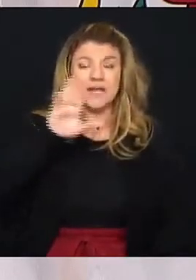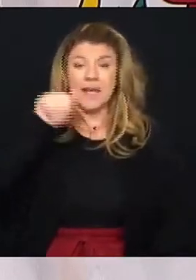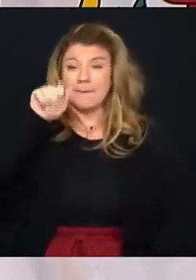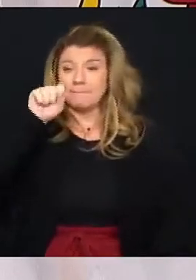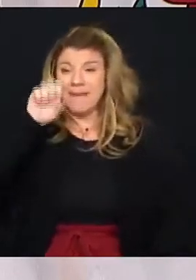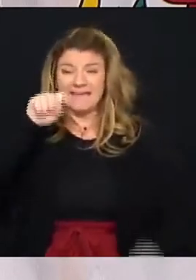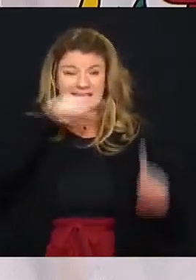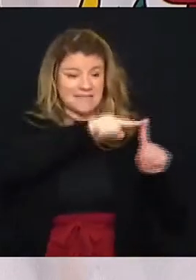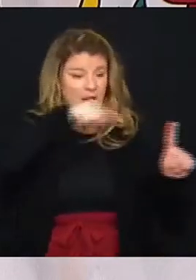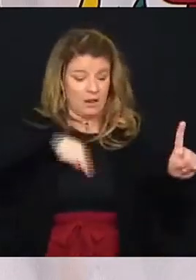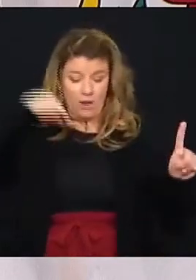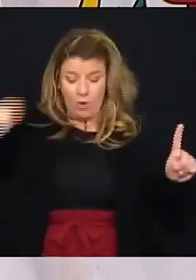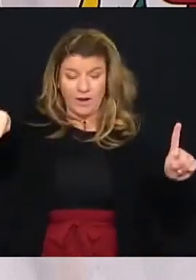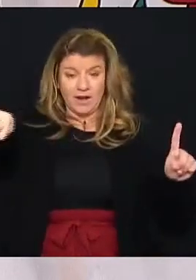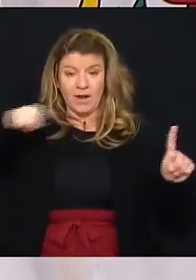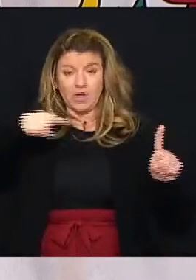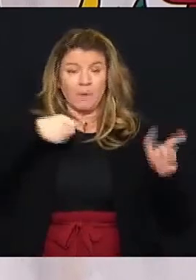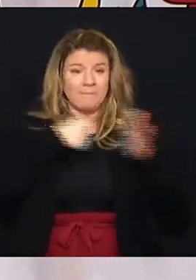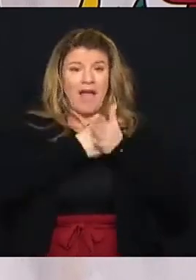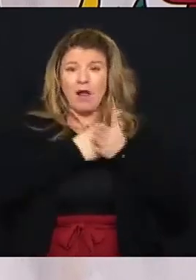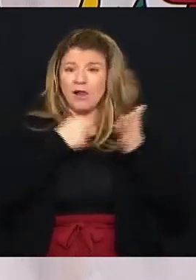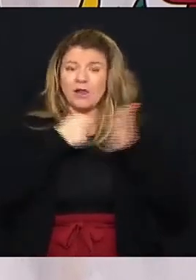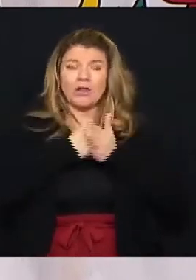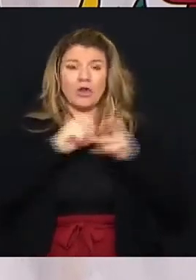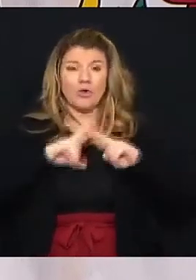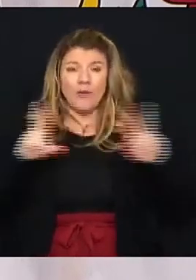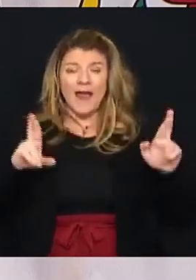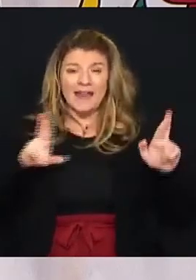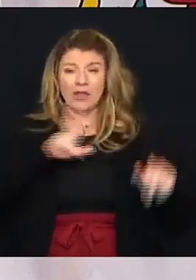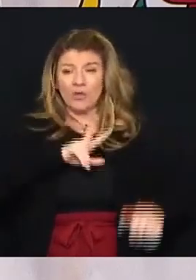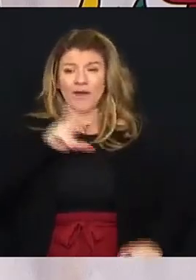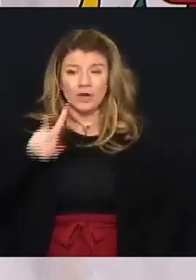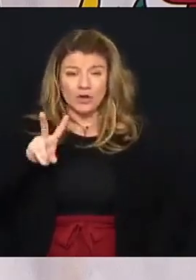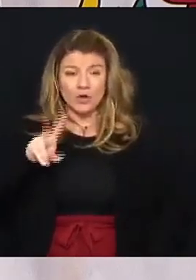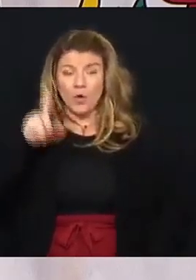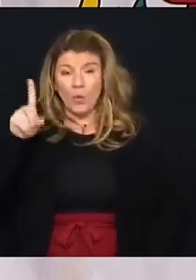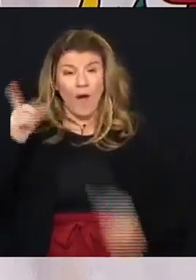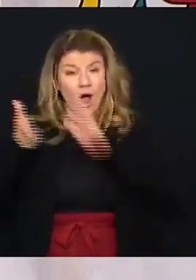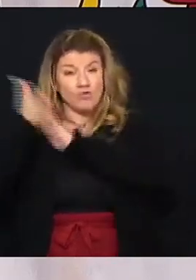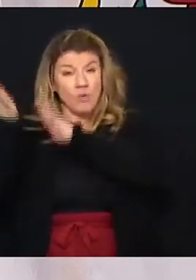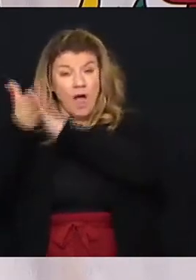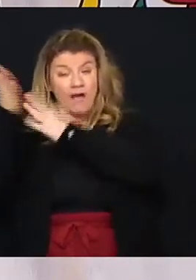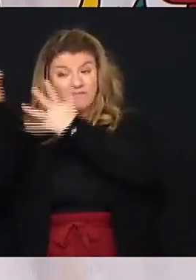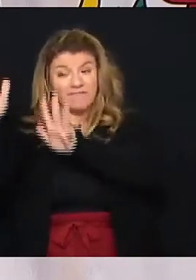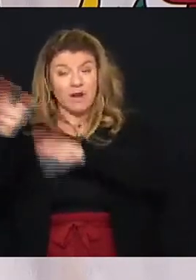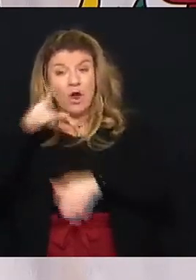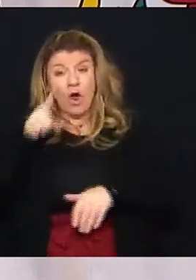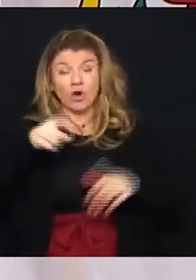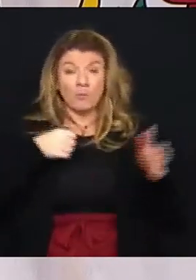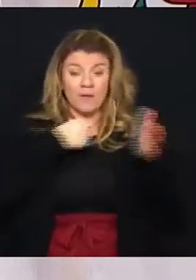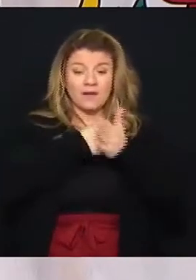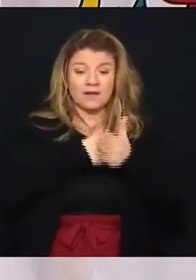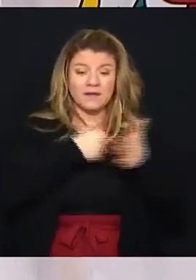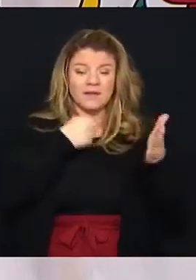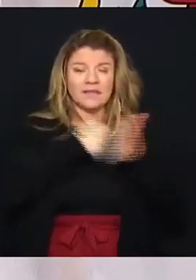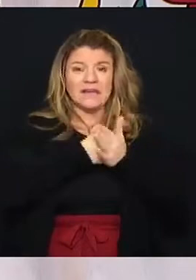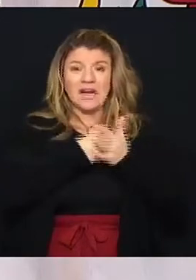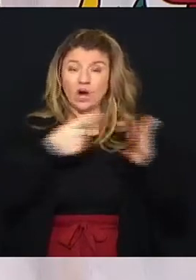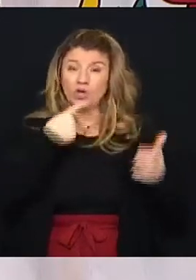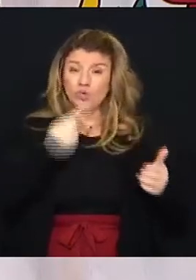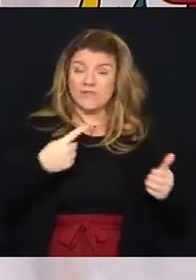your glove. The count's 3-2. You're one run ahead. Are you standing there pounding your glove saying, Lord,